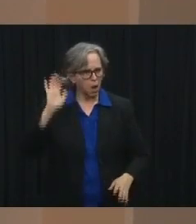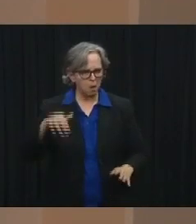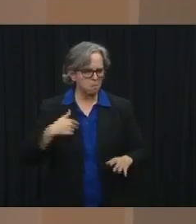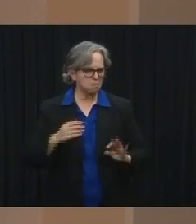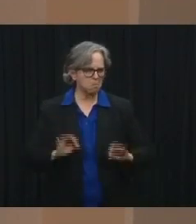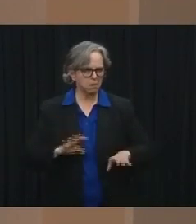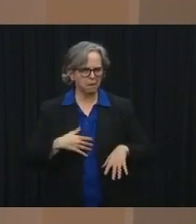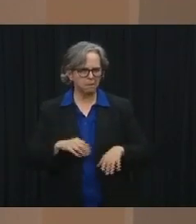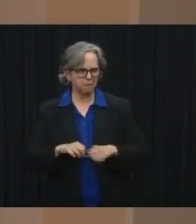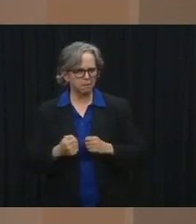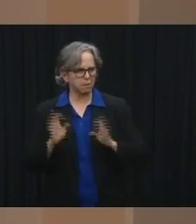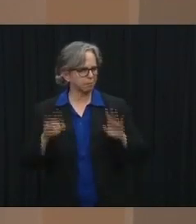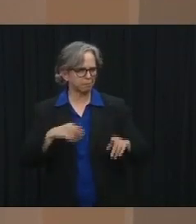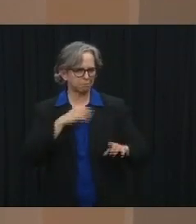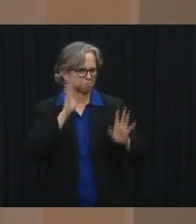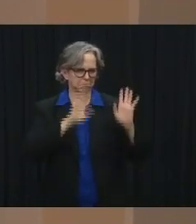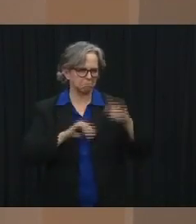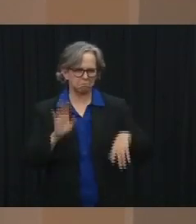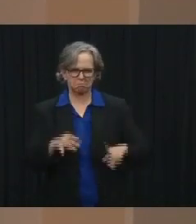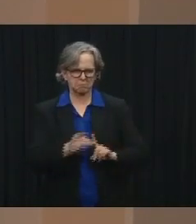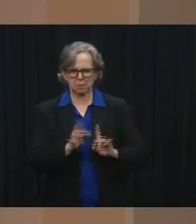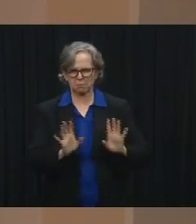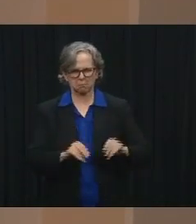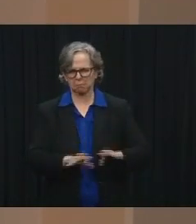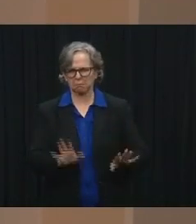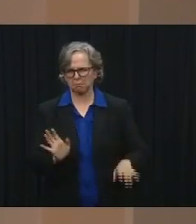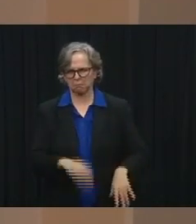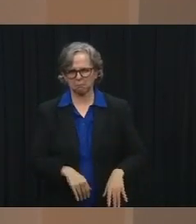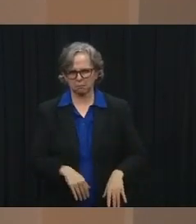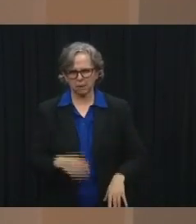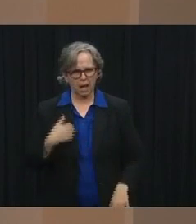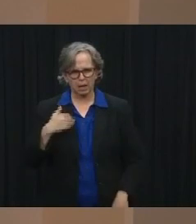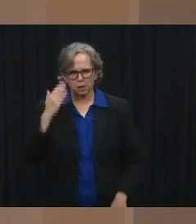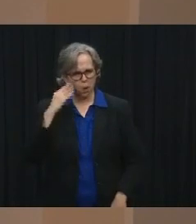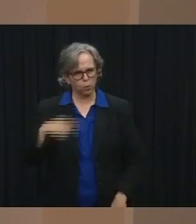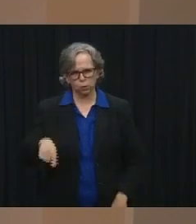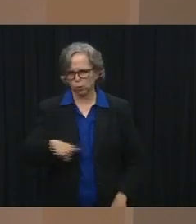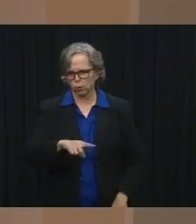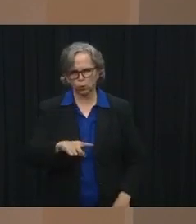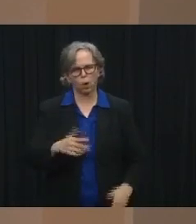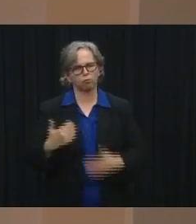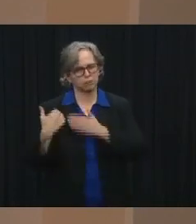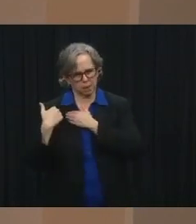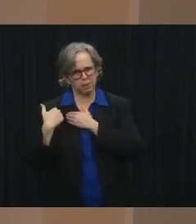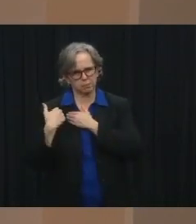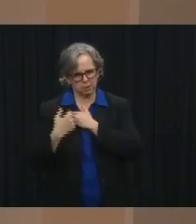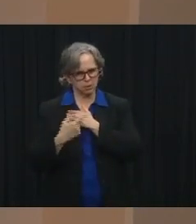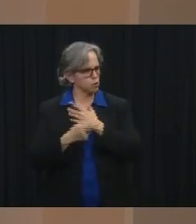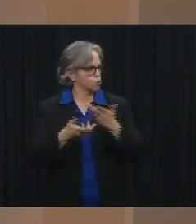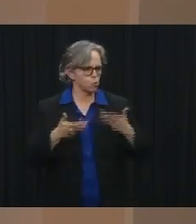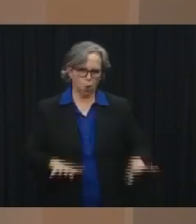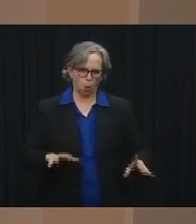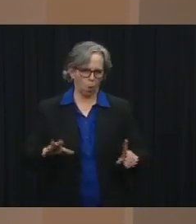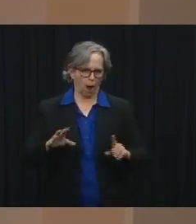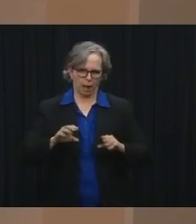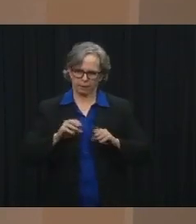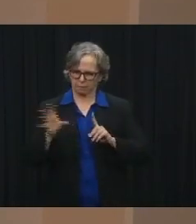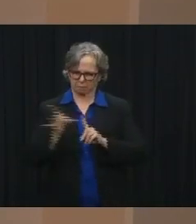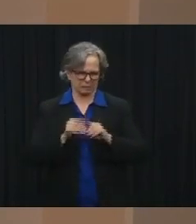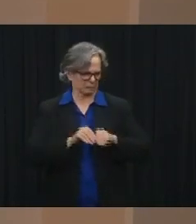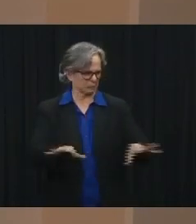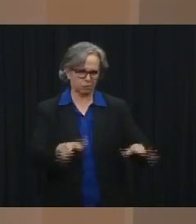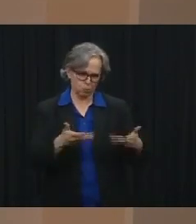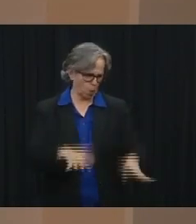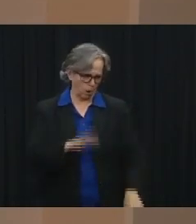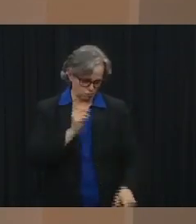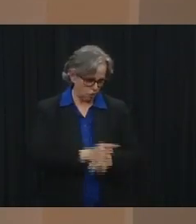sick and then spreads that through your workforce. Governor delineated, we know that it's tough on business, but if you really want to do something